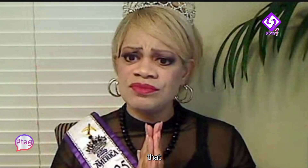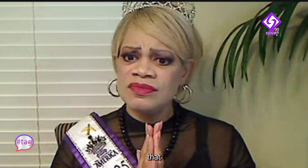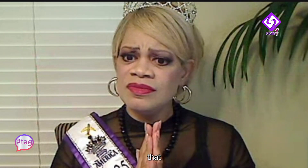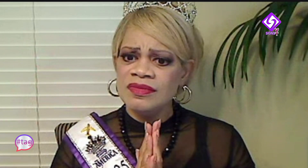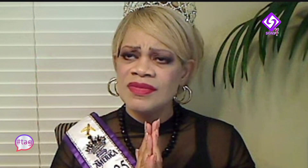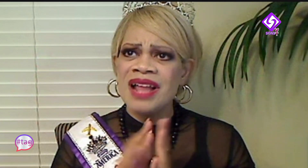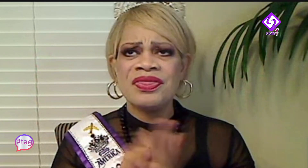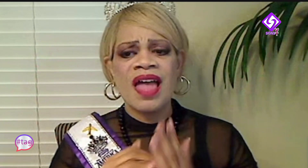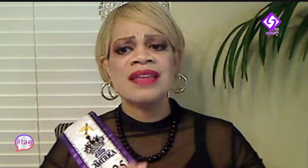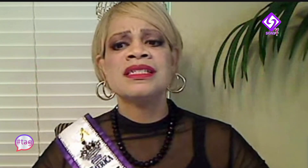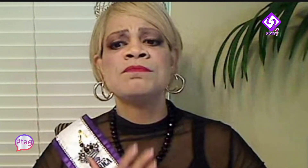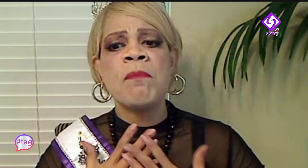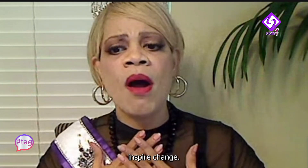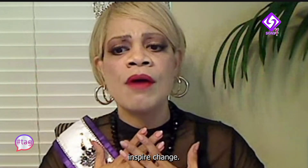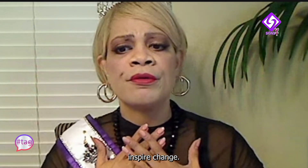that